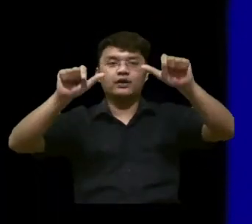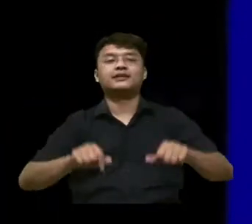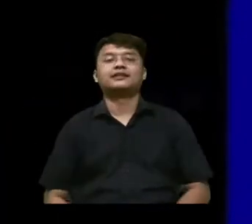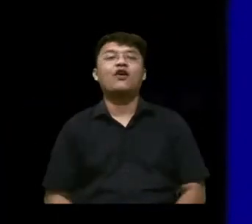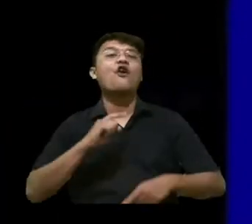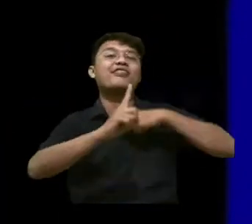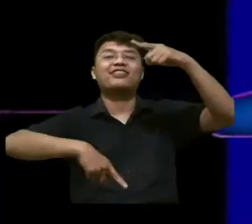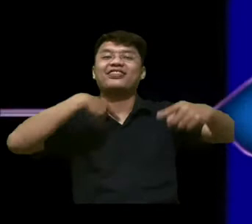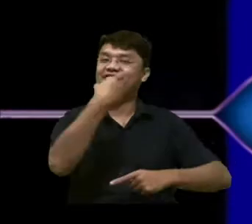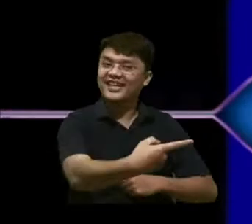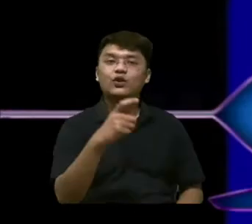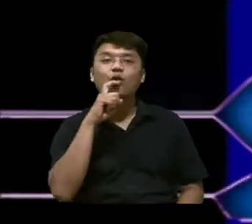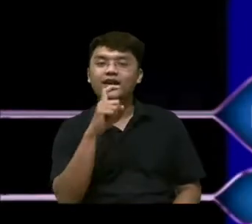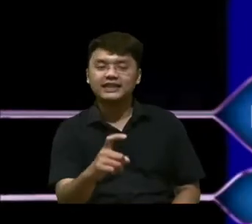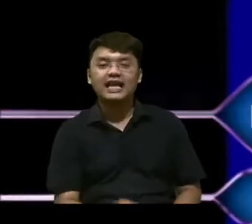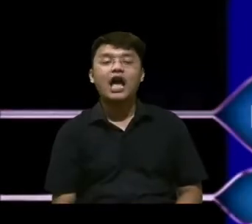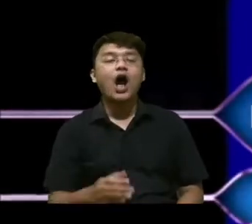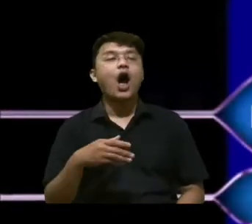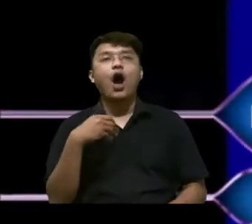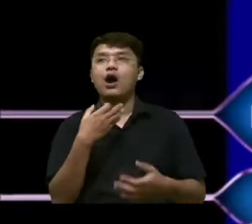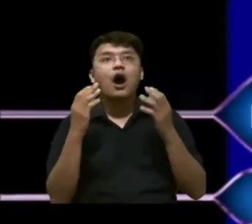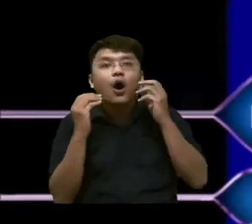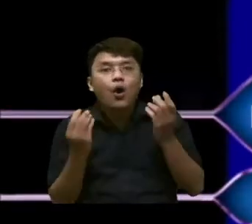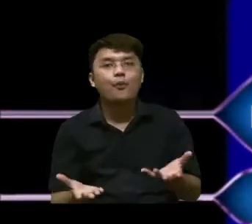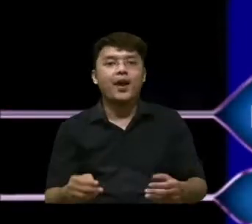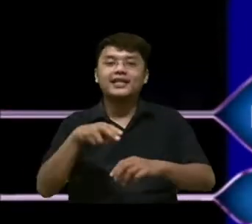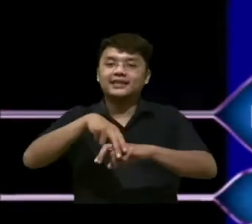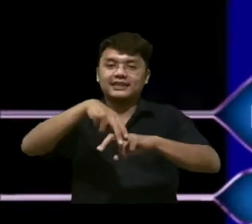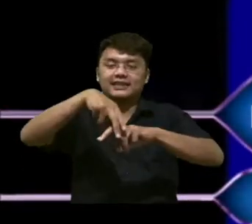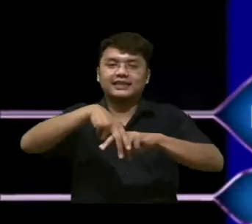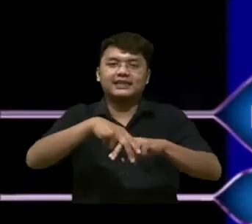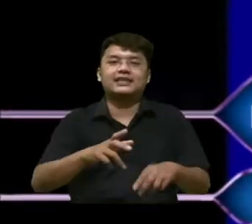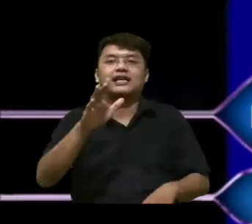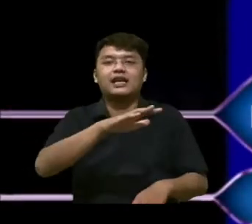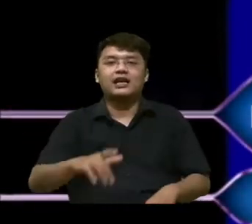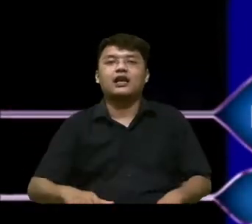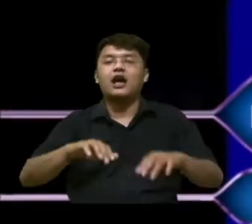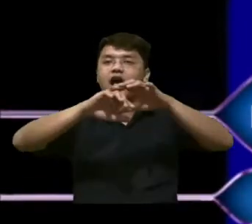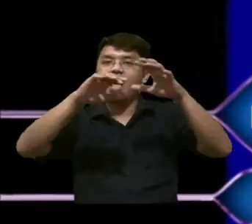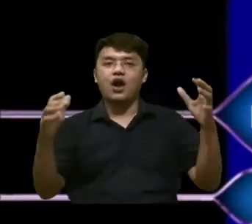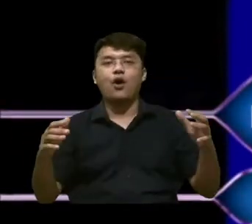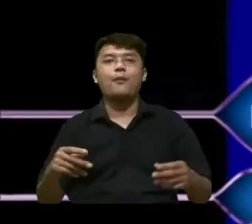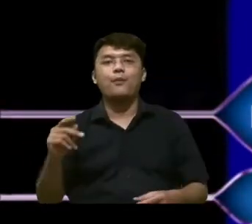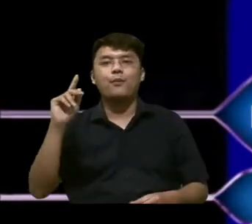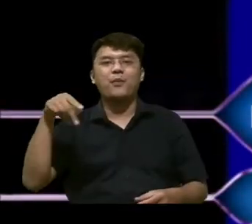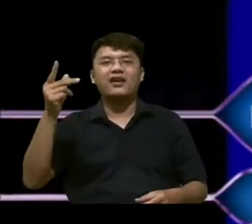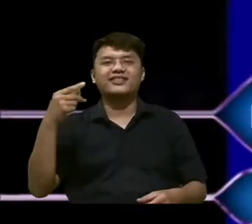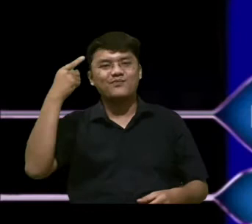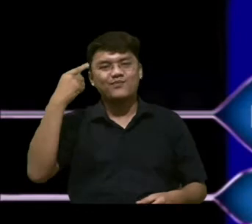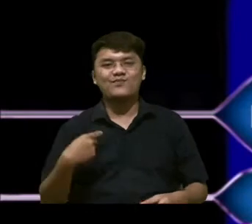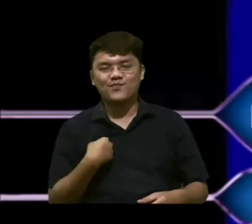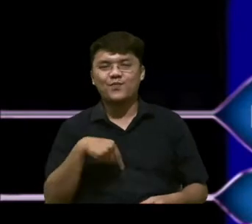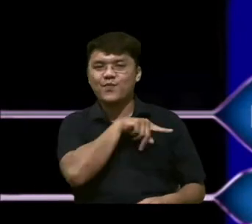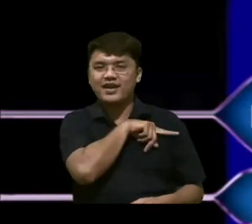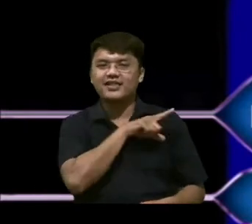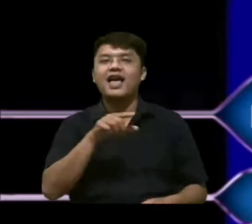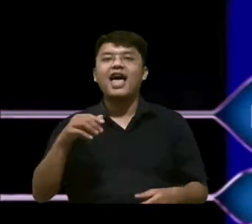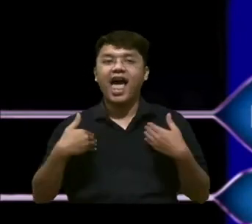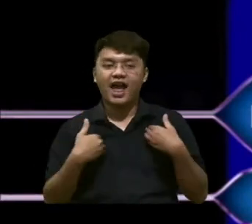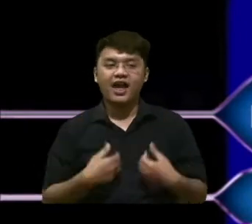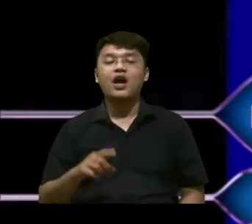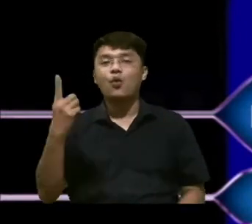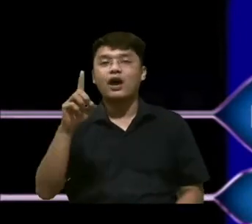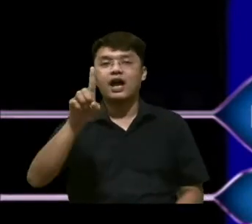Or the next question is, how many seats does the lower house of Burmese parliament have? A. 110 seats,